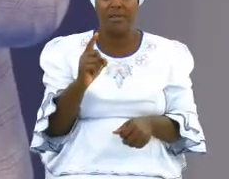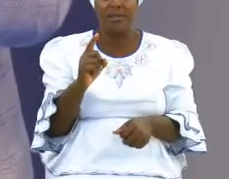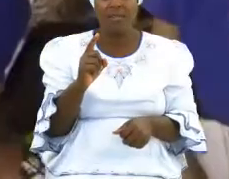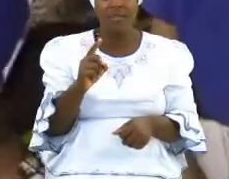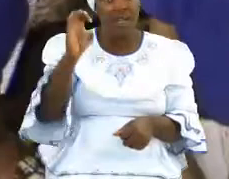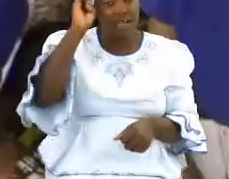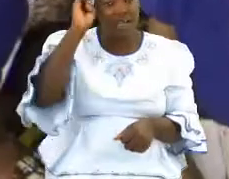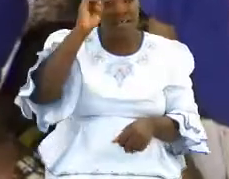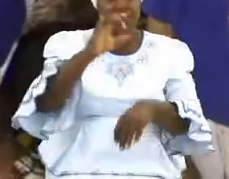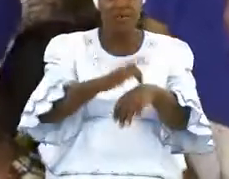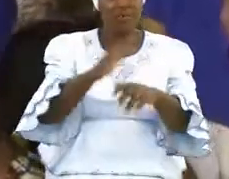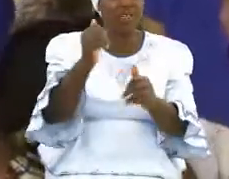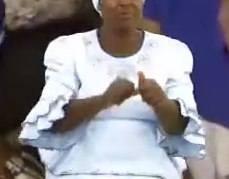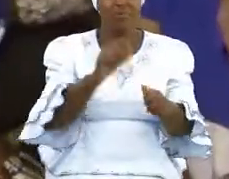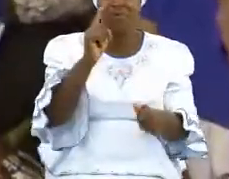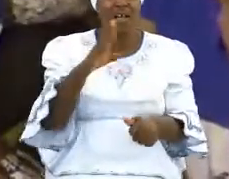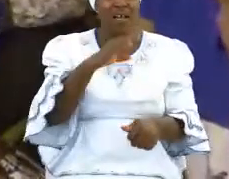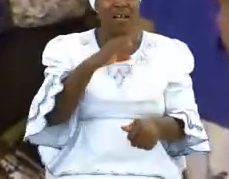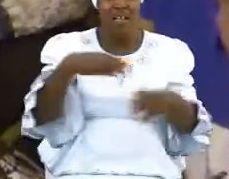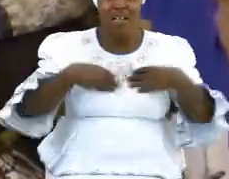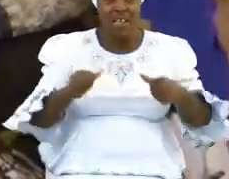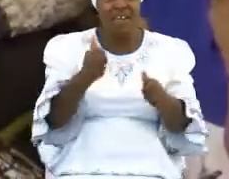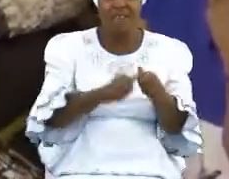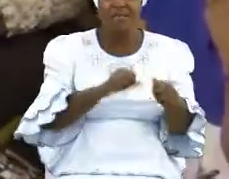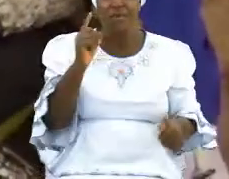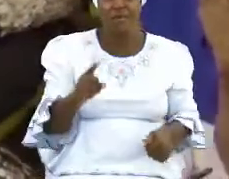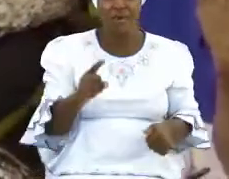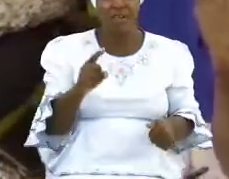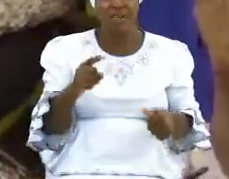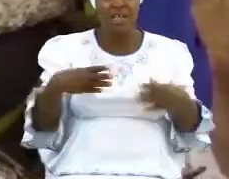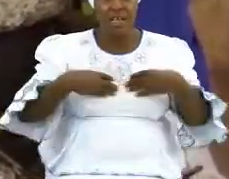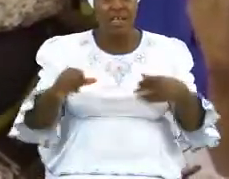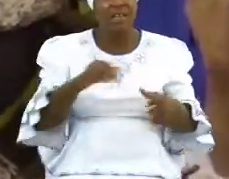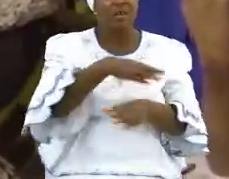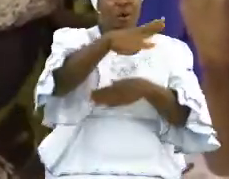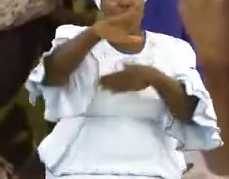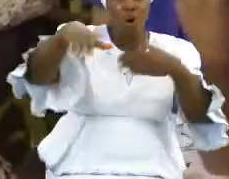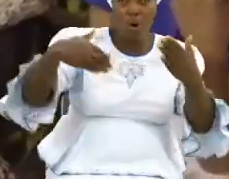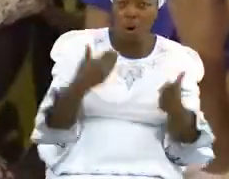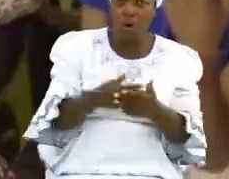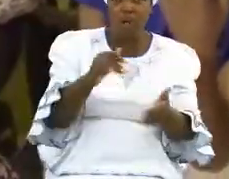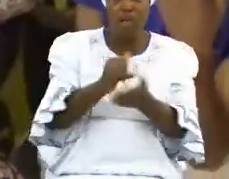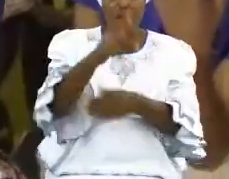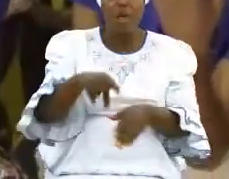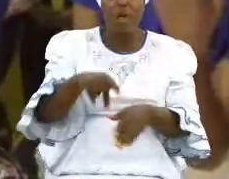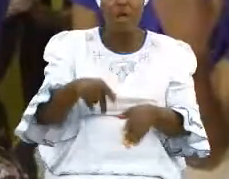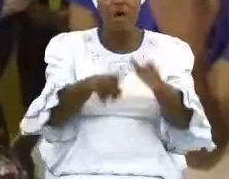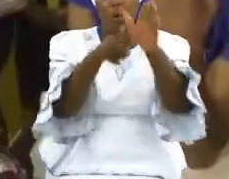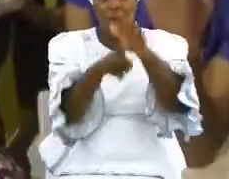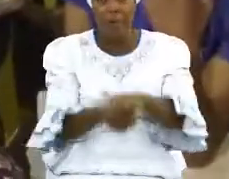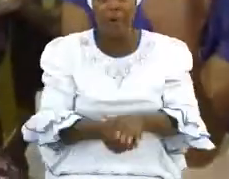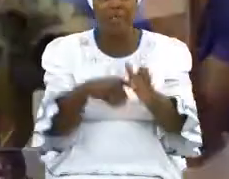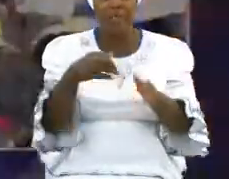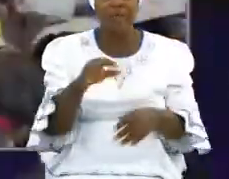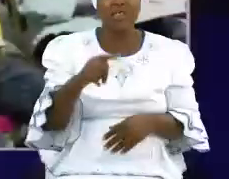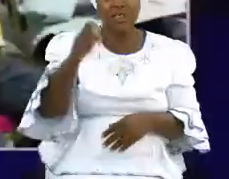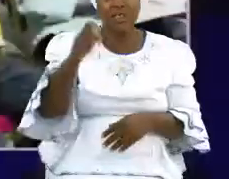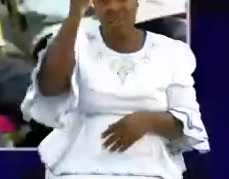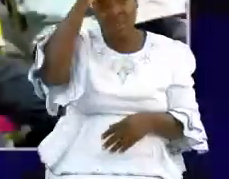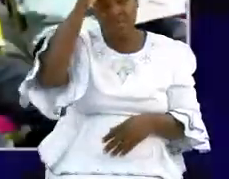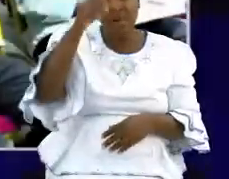touched everyone, healed everyone, healing all that were oppressed of the devil, for